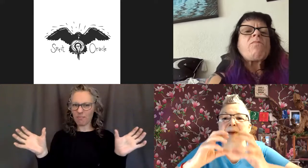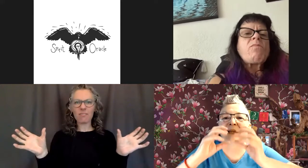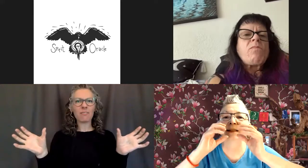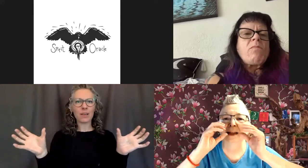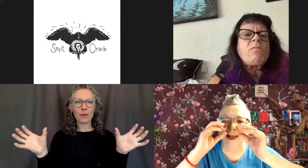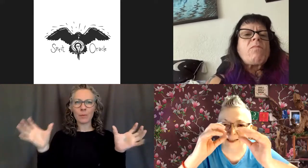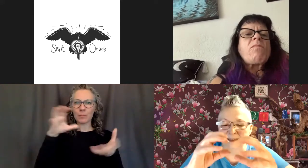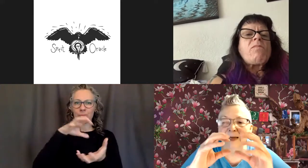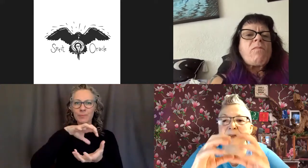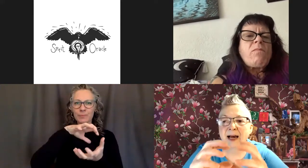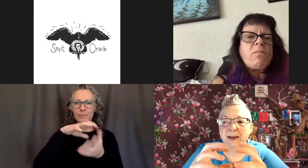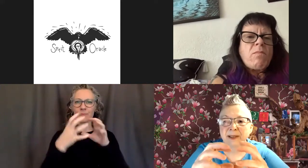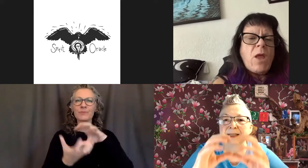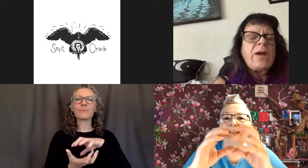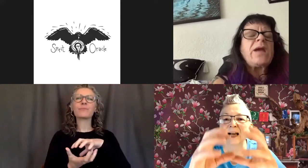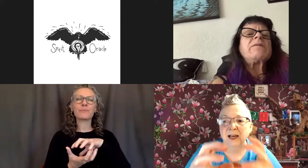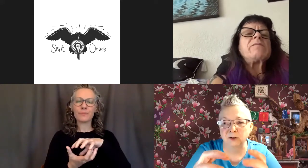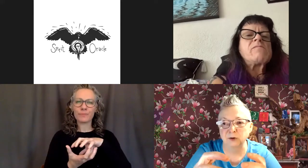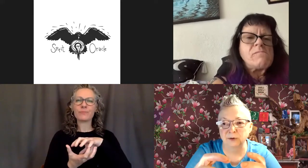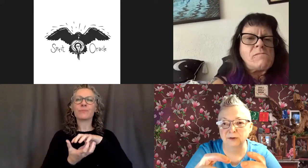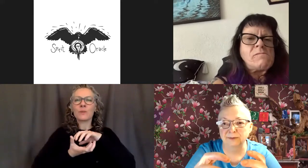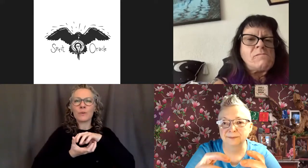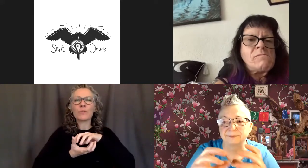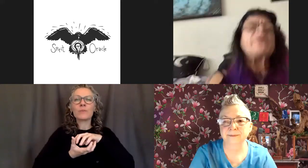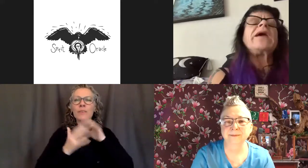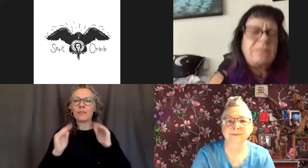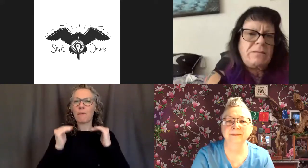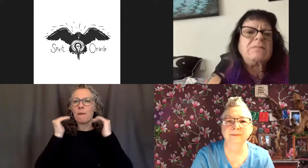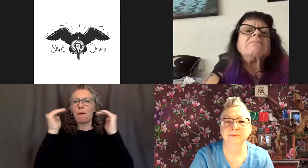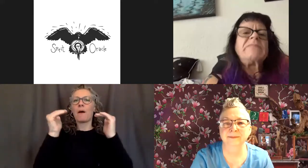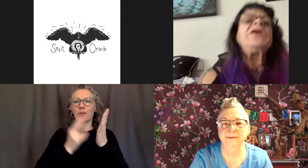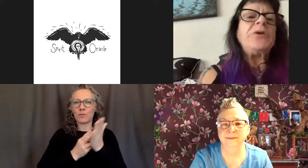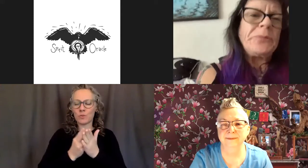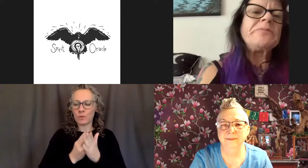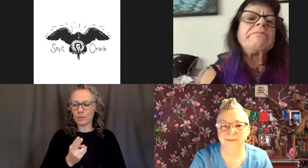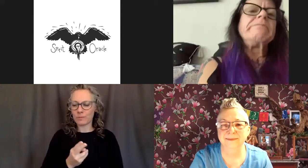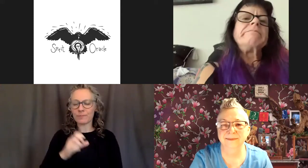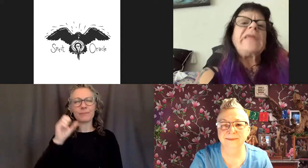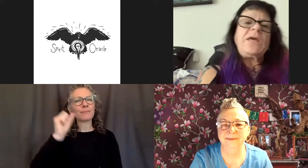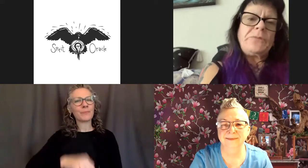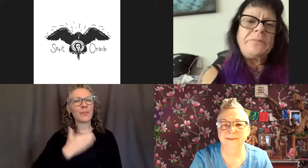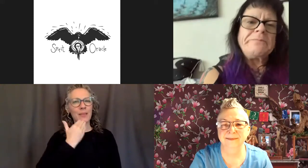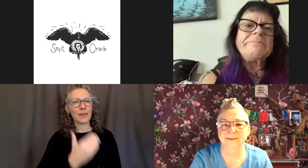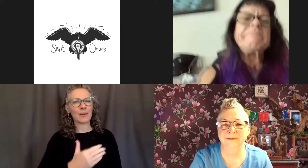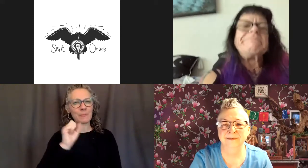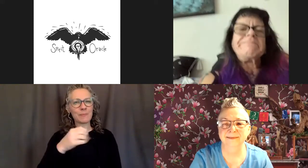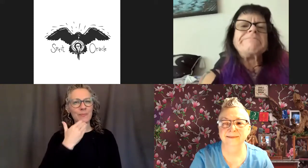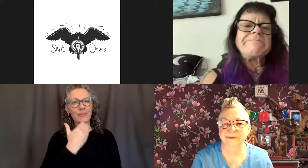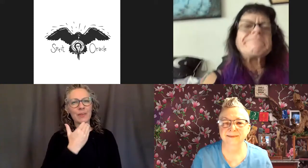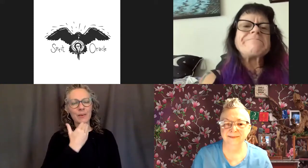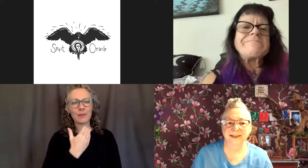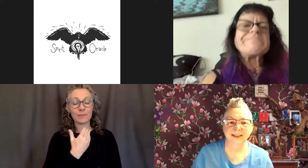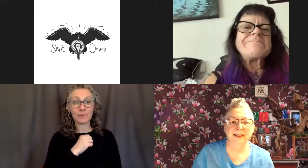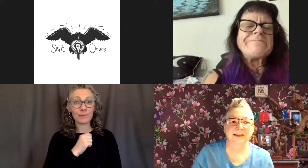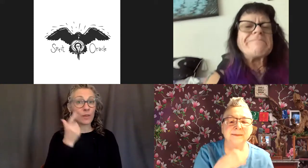same space at the same time. That's a higher truth. Thank you. Thank Great. you. Thanks, Henry.